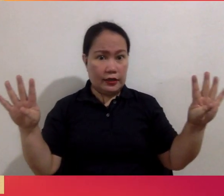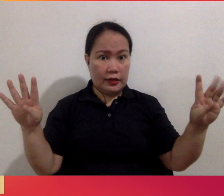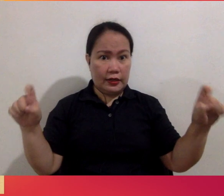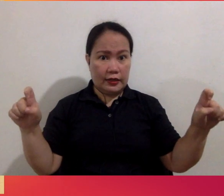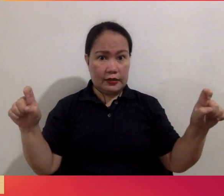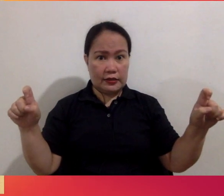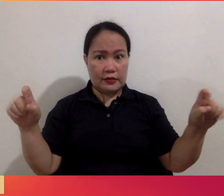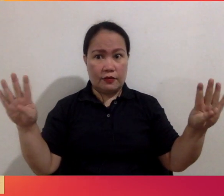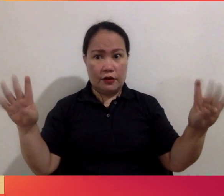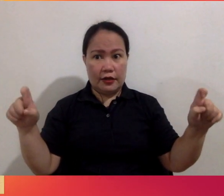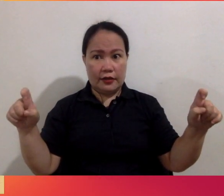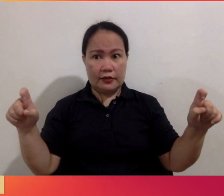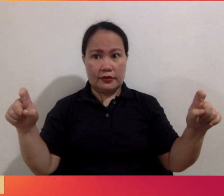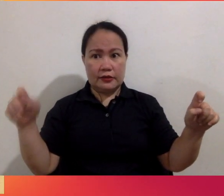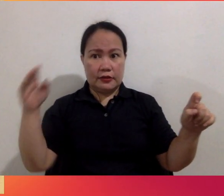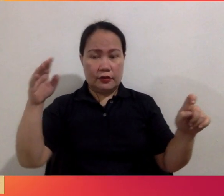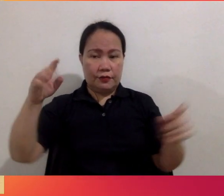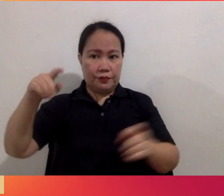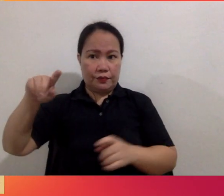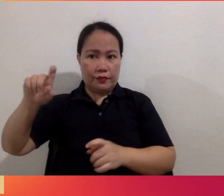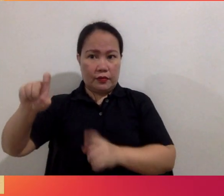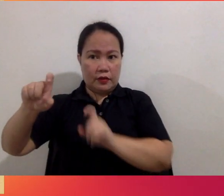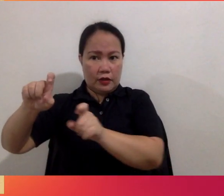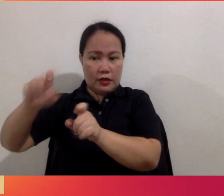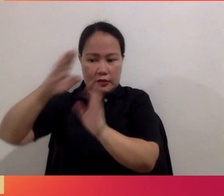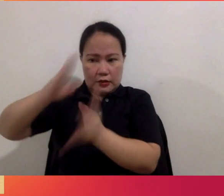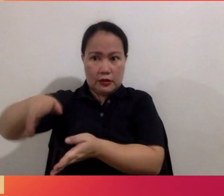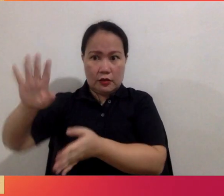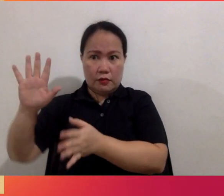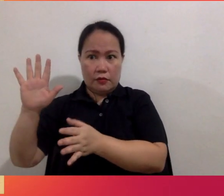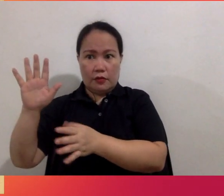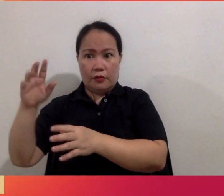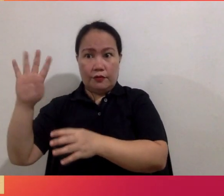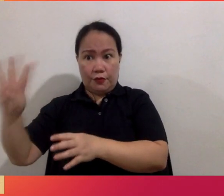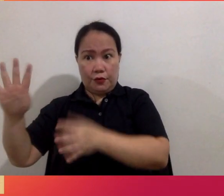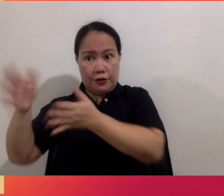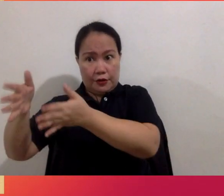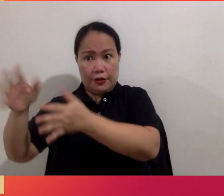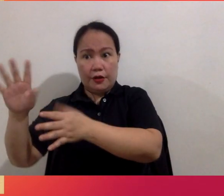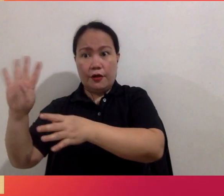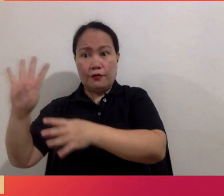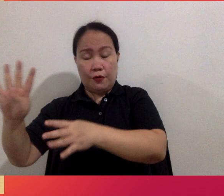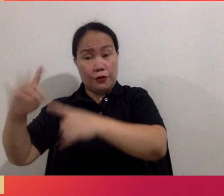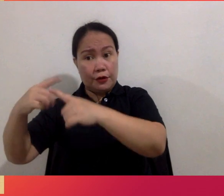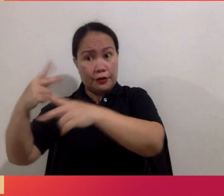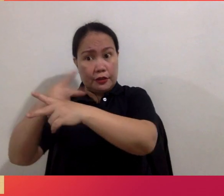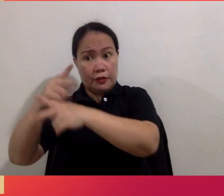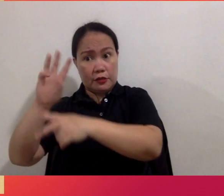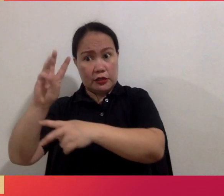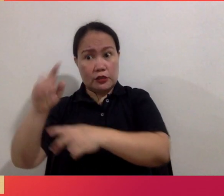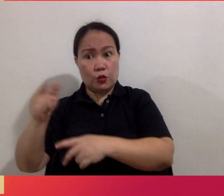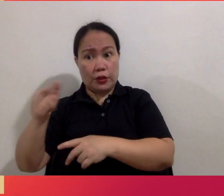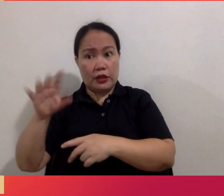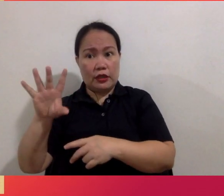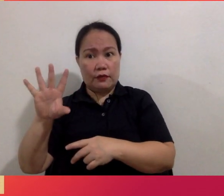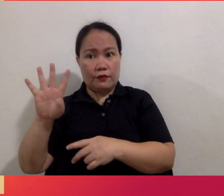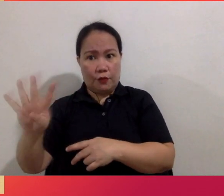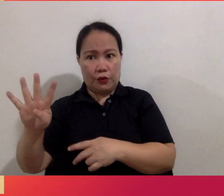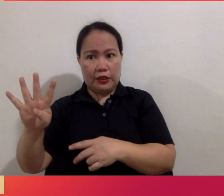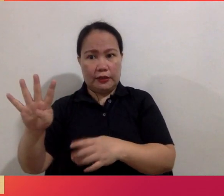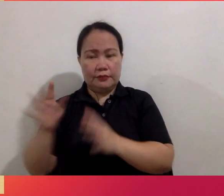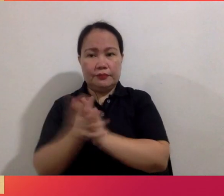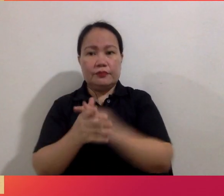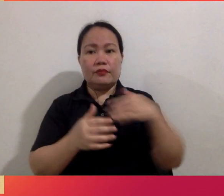over x. So, makakancel natin si x. May iwan si 4. So, imumultiply natin kay 6, and